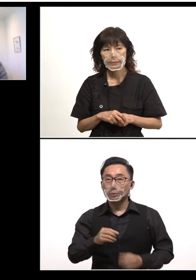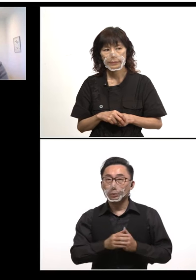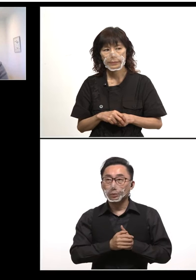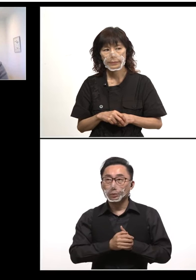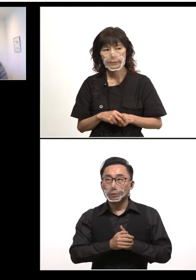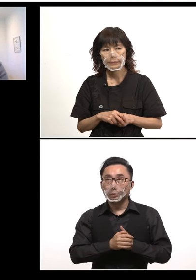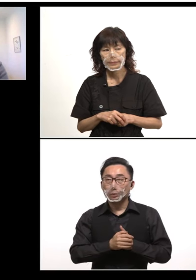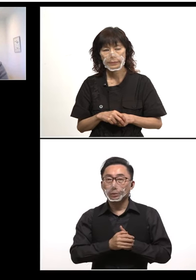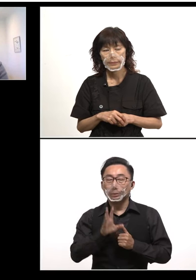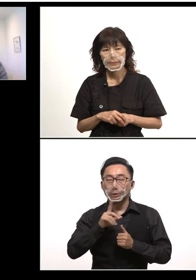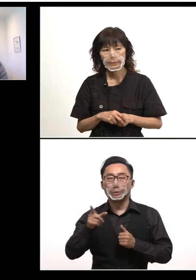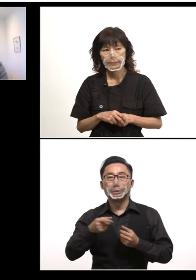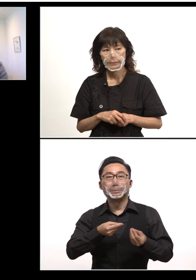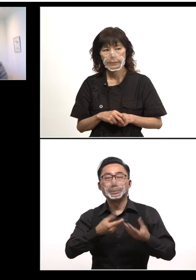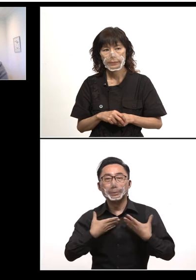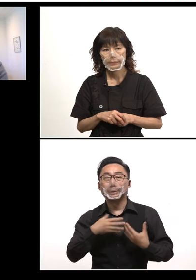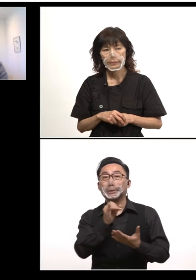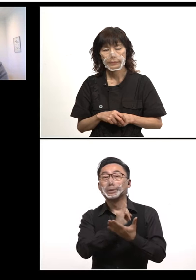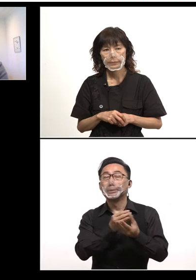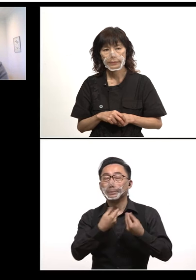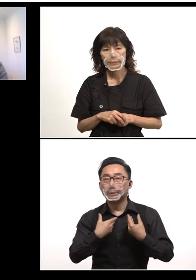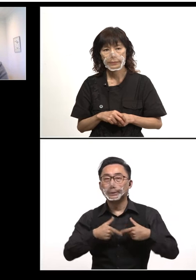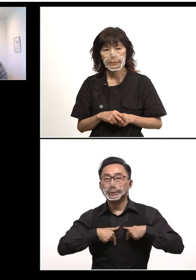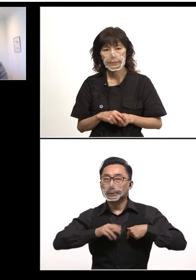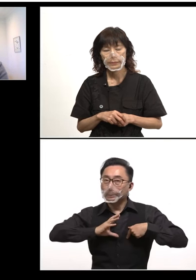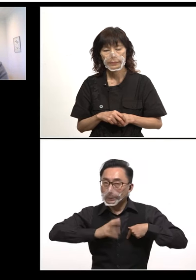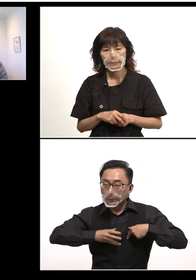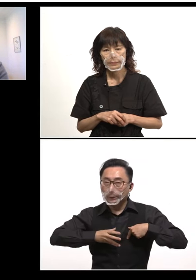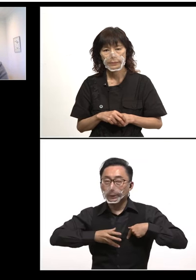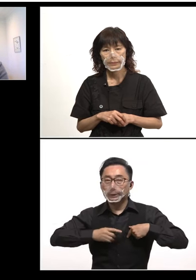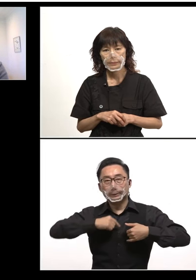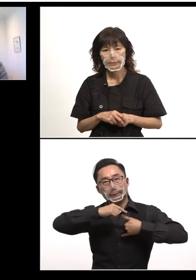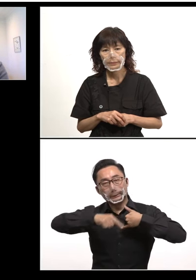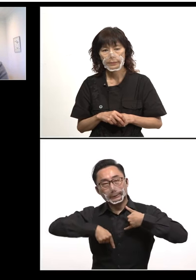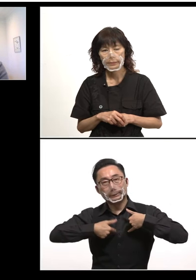is for your psychology. And I think art is a release.